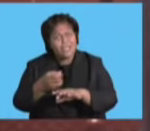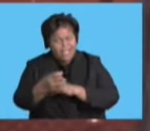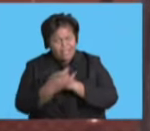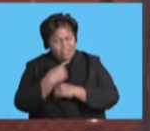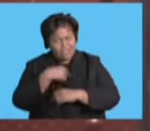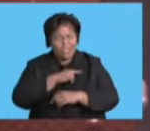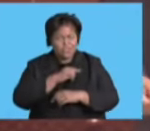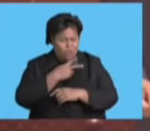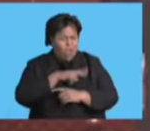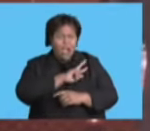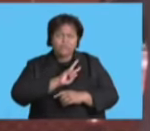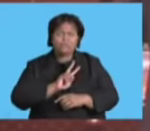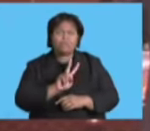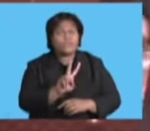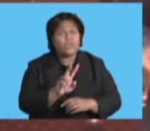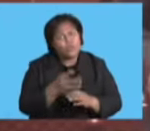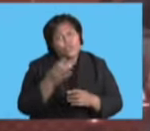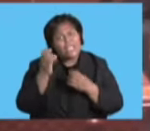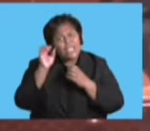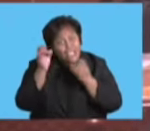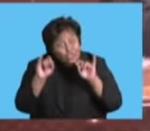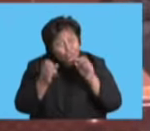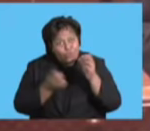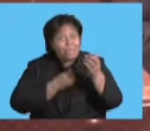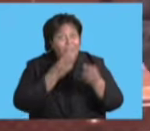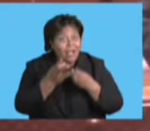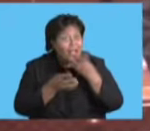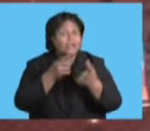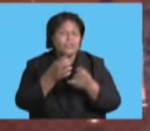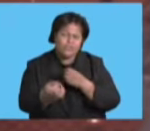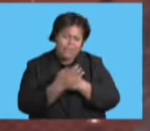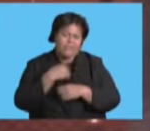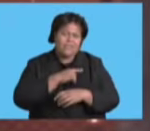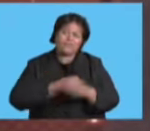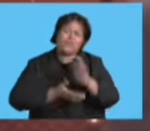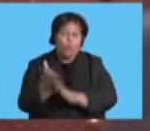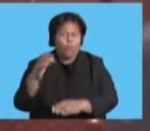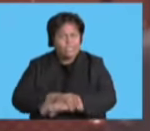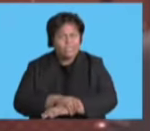both of us came into Parliament and raised this matter with you. Thank you, Honourable Speaker.